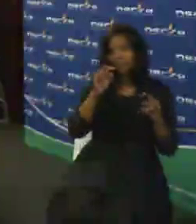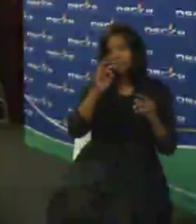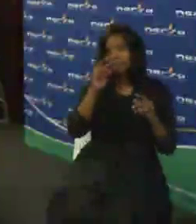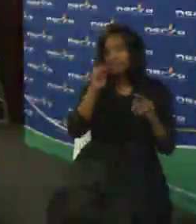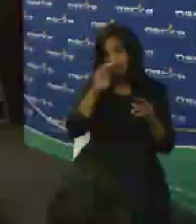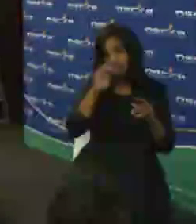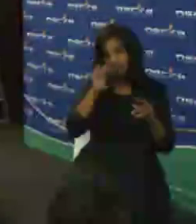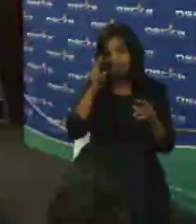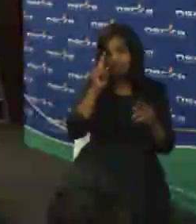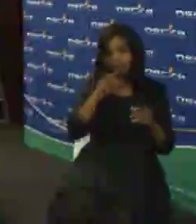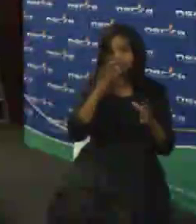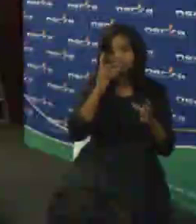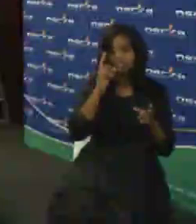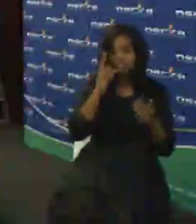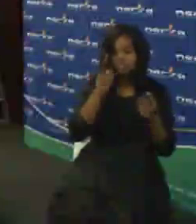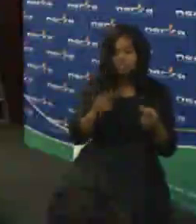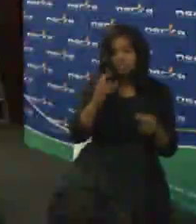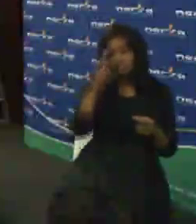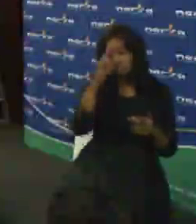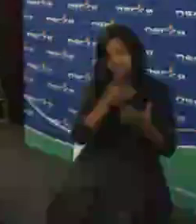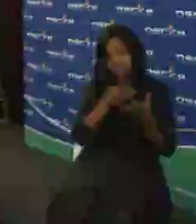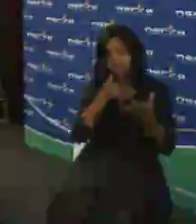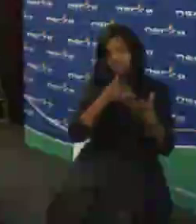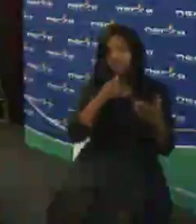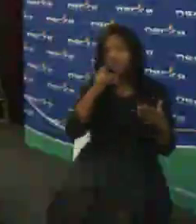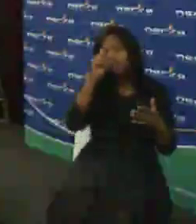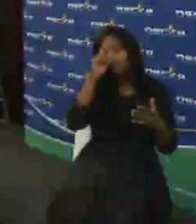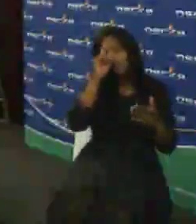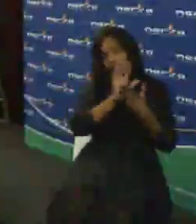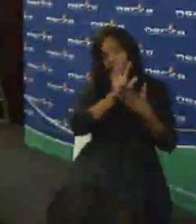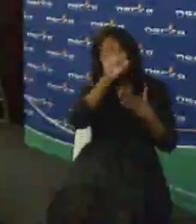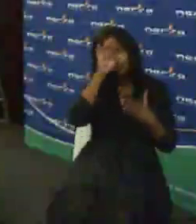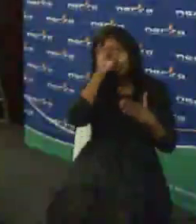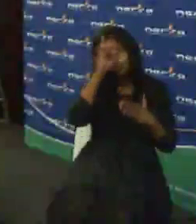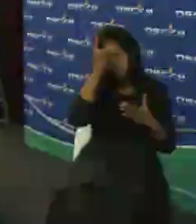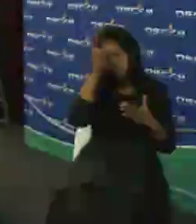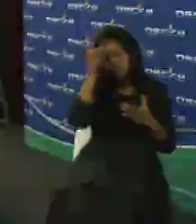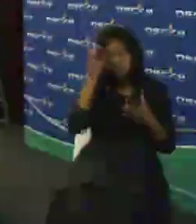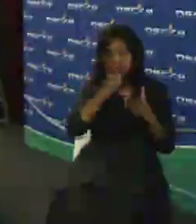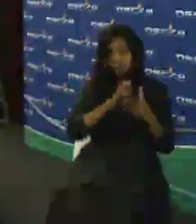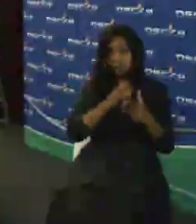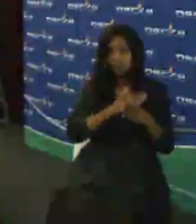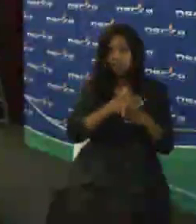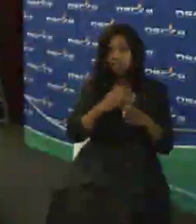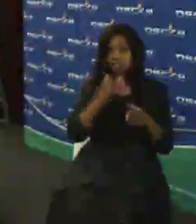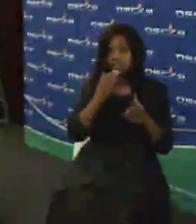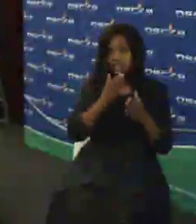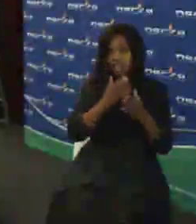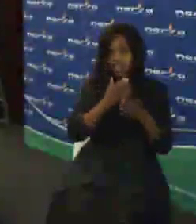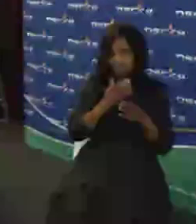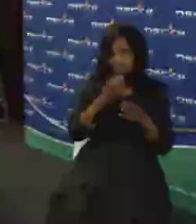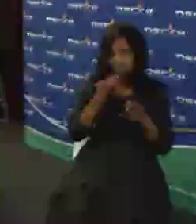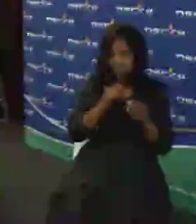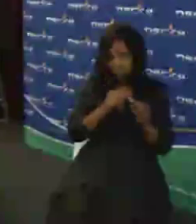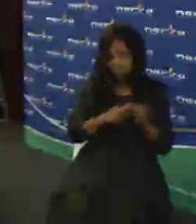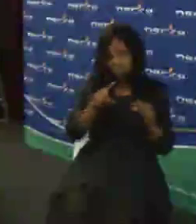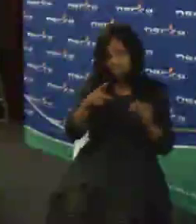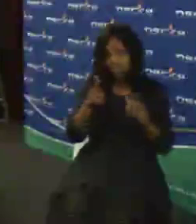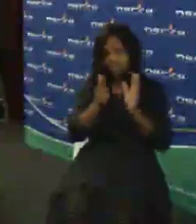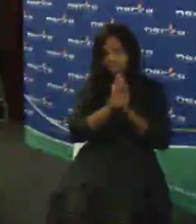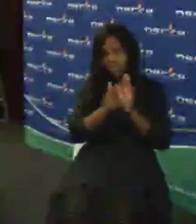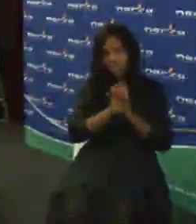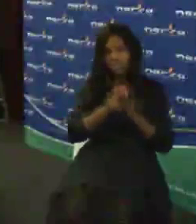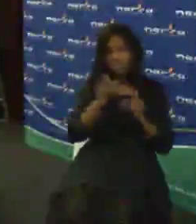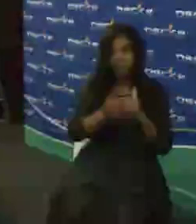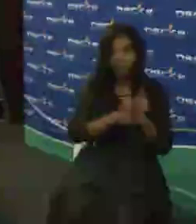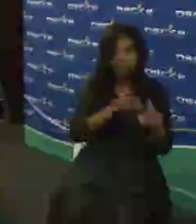regulator has to take a decision before the 15th of March due to other legal processes and the